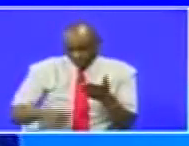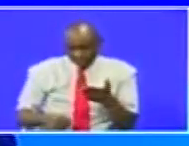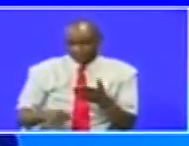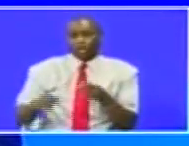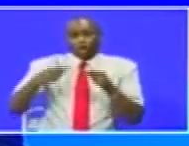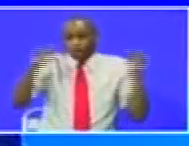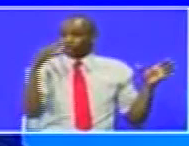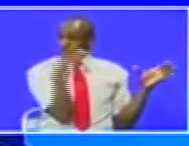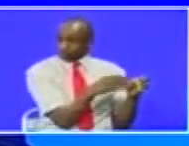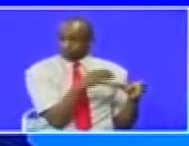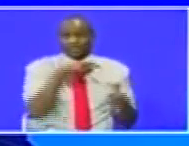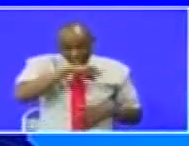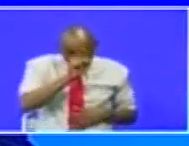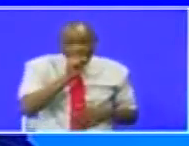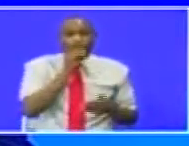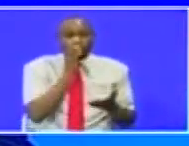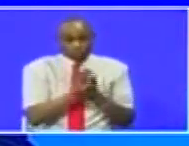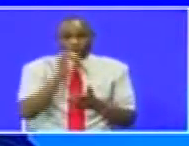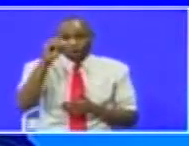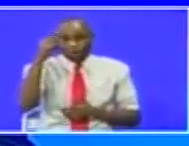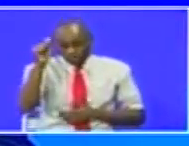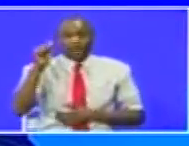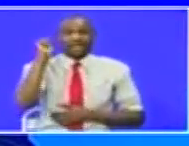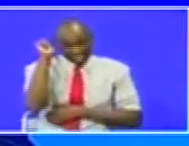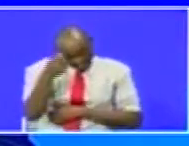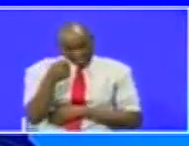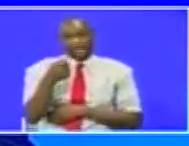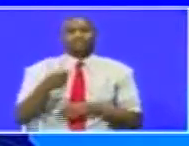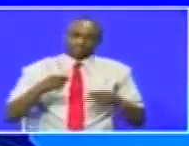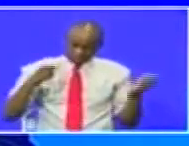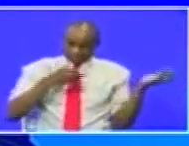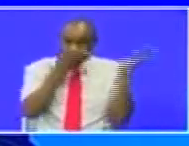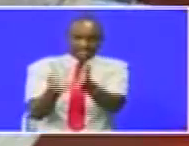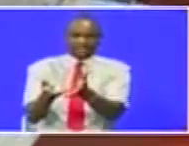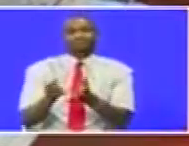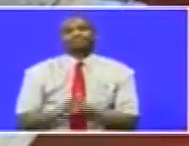Cord Coalition to revive their Okoa Kenya referendum push.